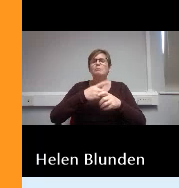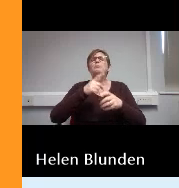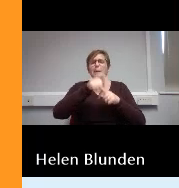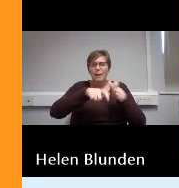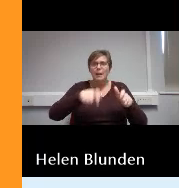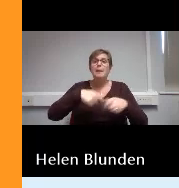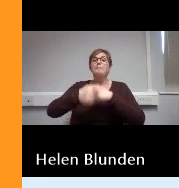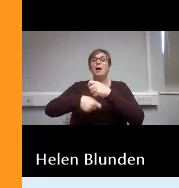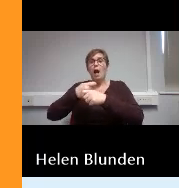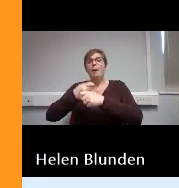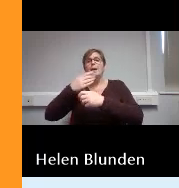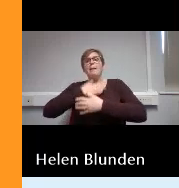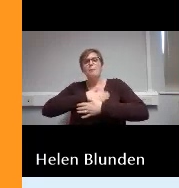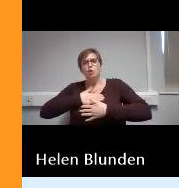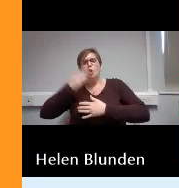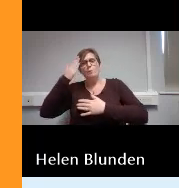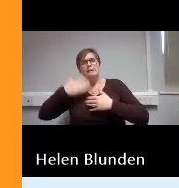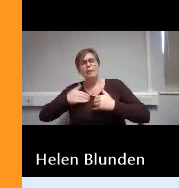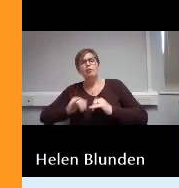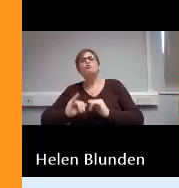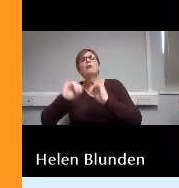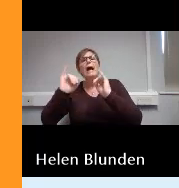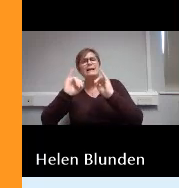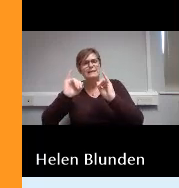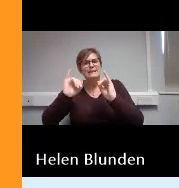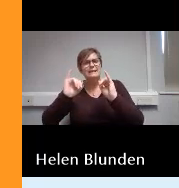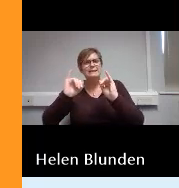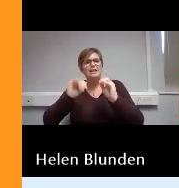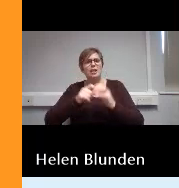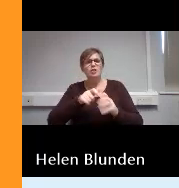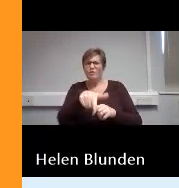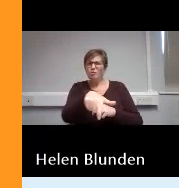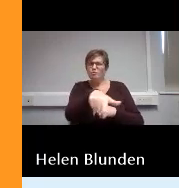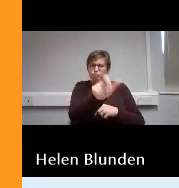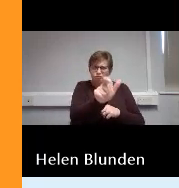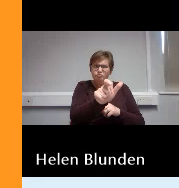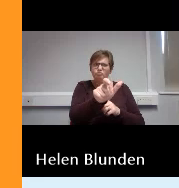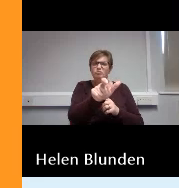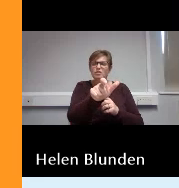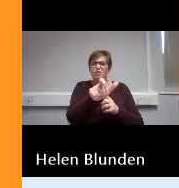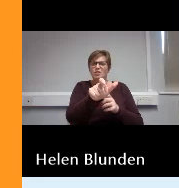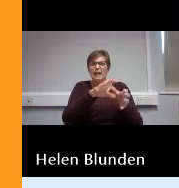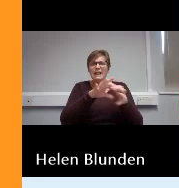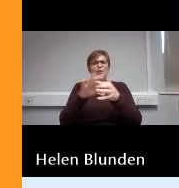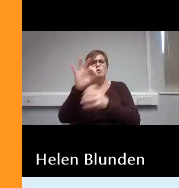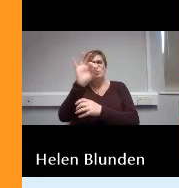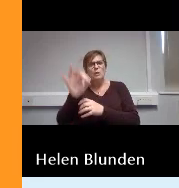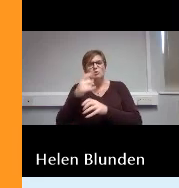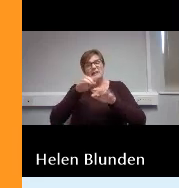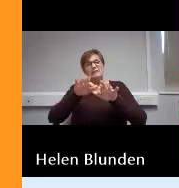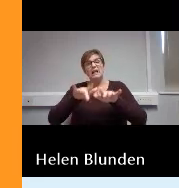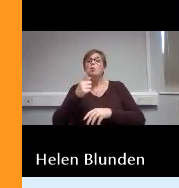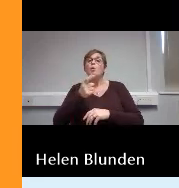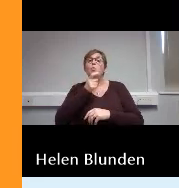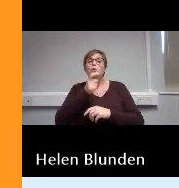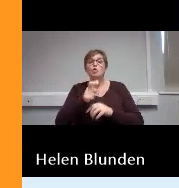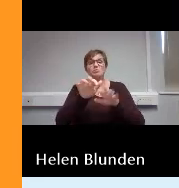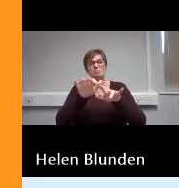crisis? So if you go to the Slido question on your phone or computer, you should be able to type in just one